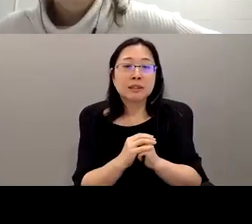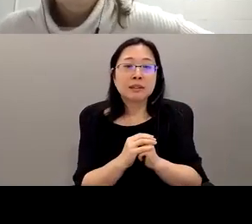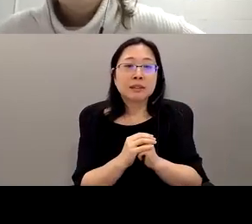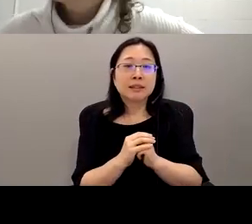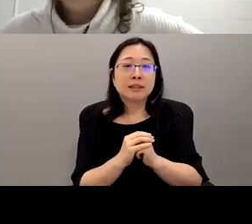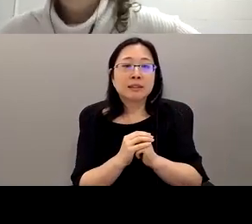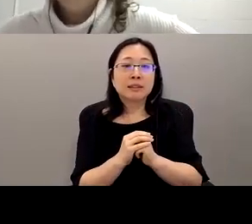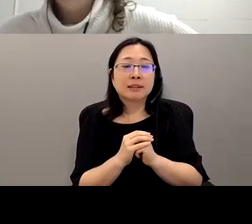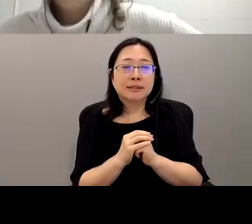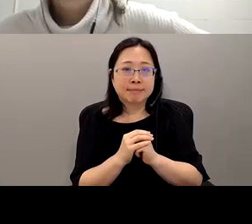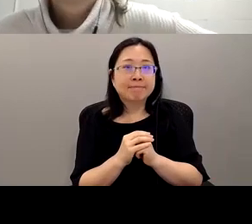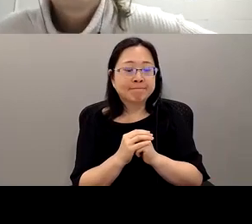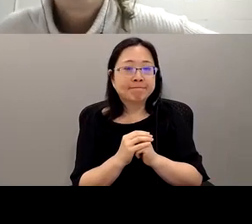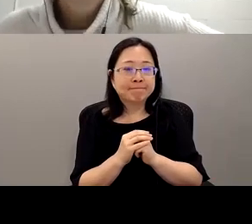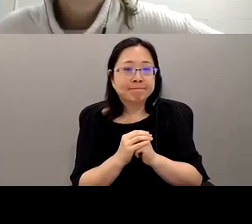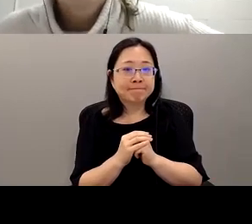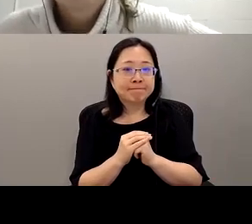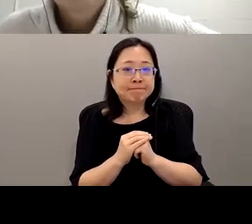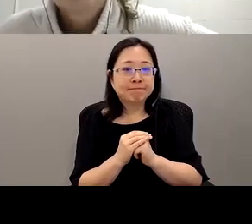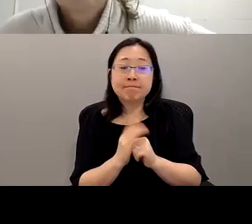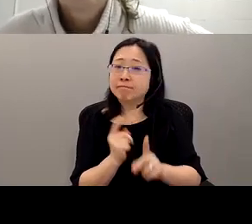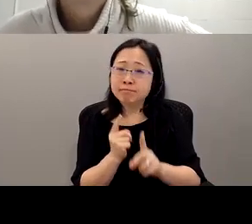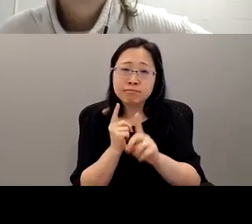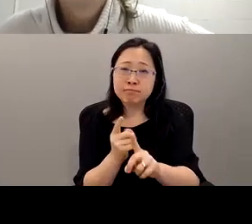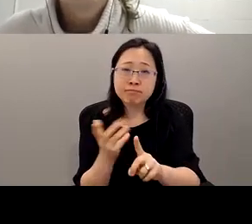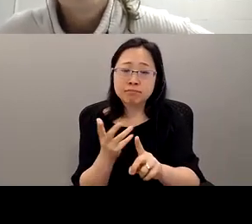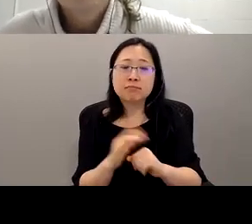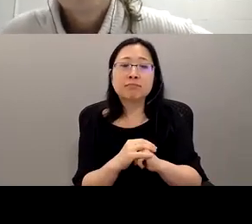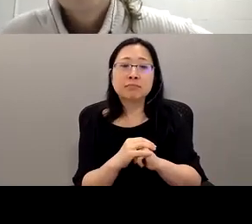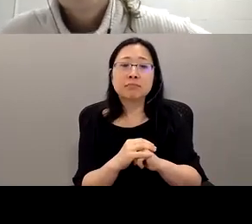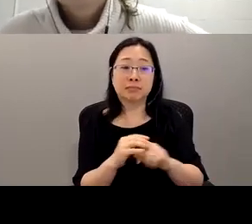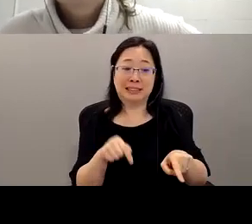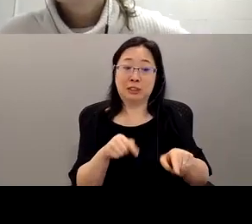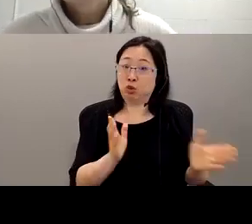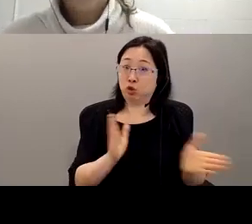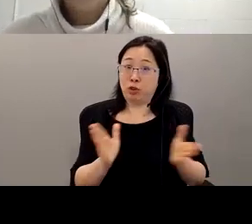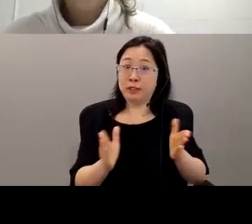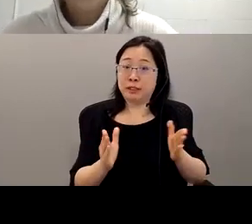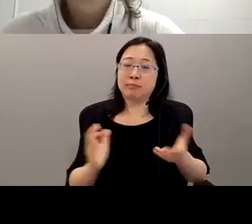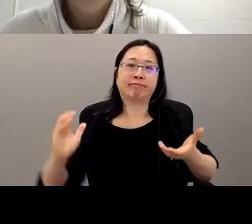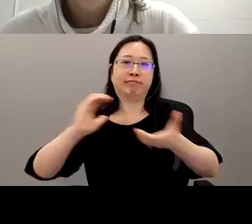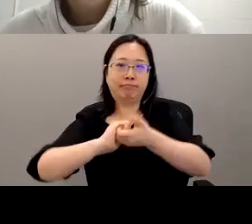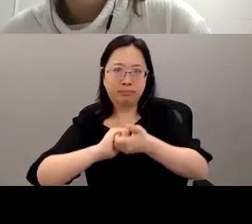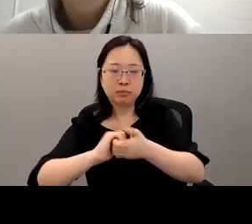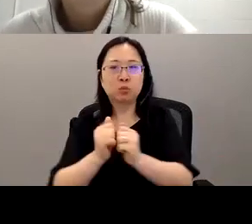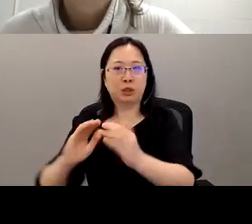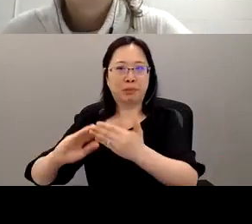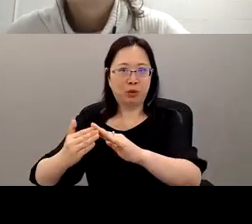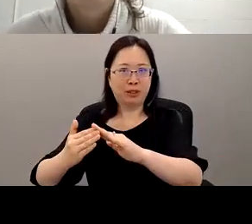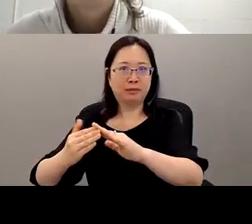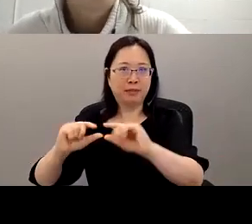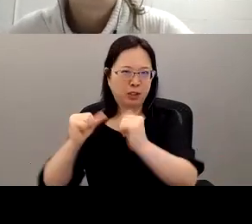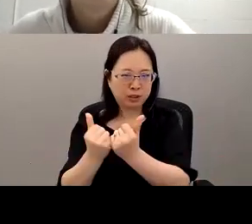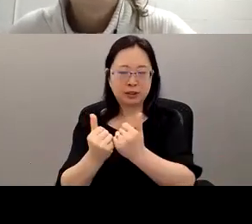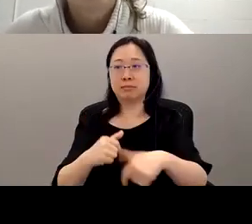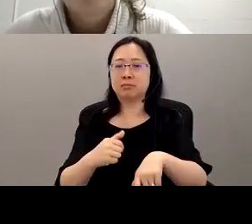make sure that our services partner with the community. So this means that we're always looking for